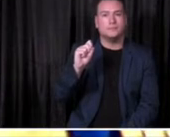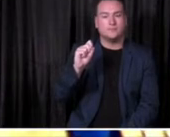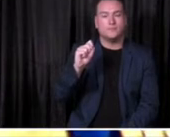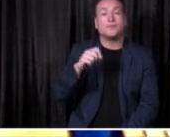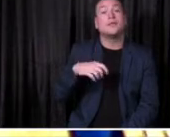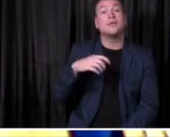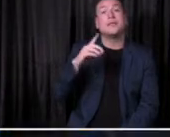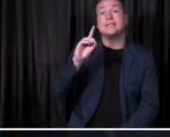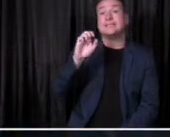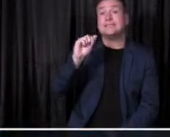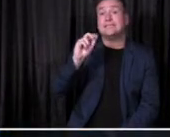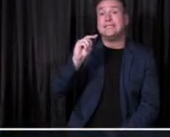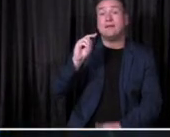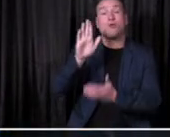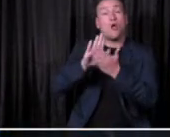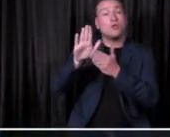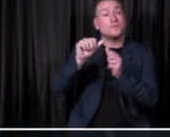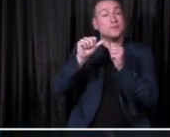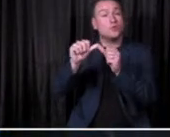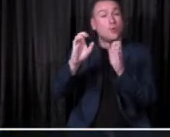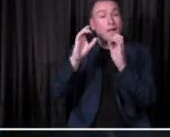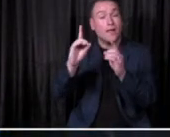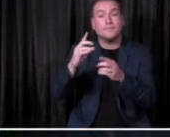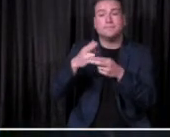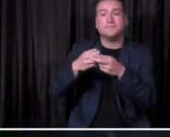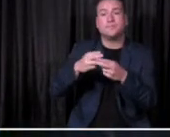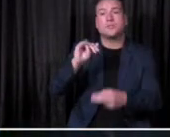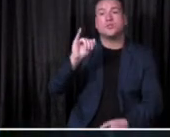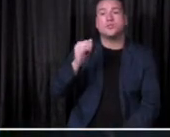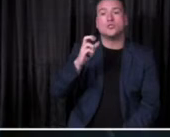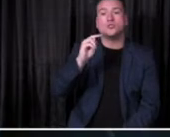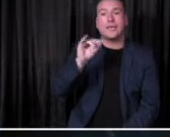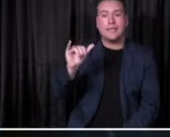Dean of the College of Continuing Education, Jenny Murphy.